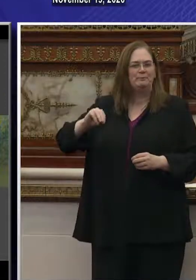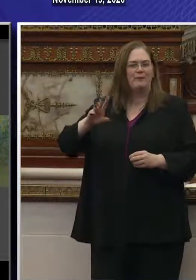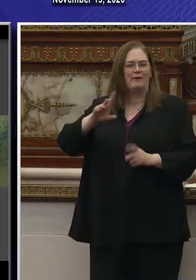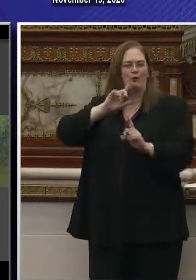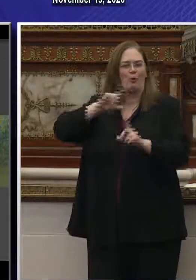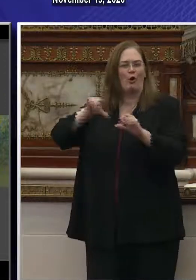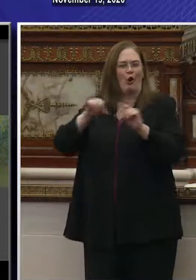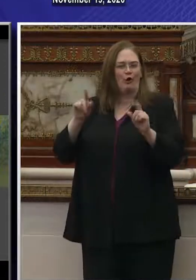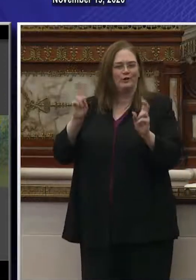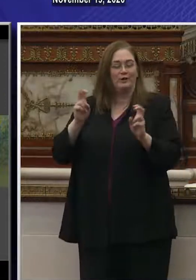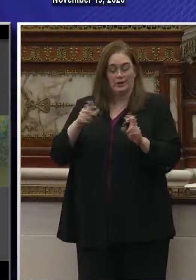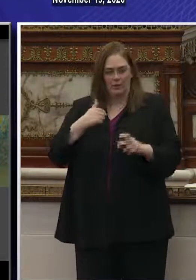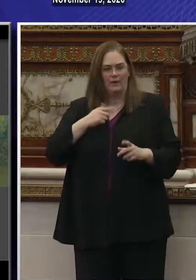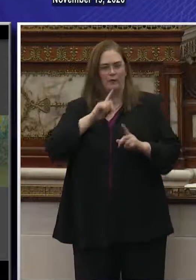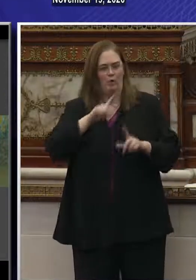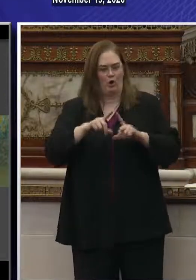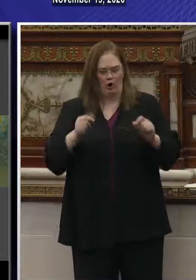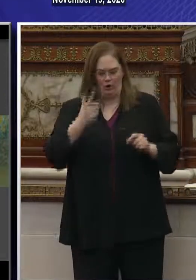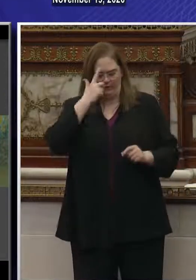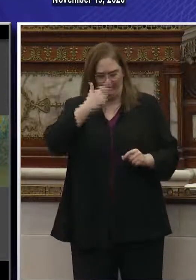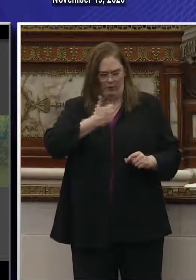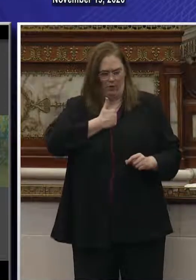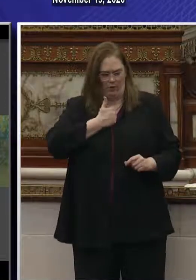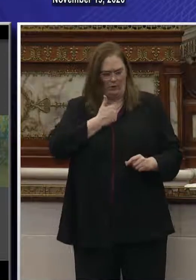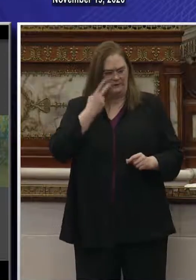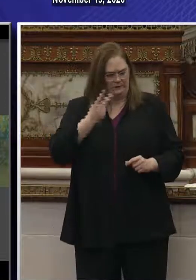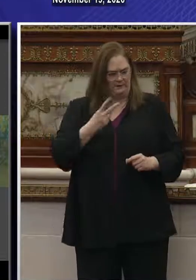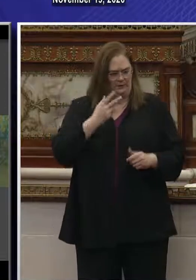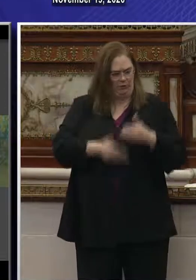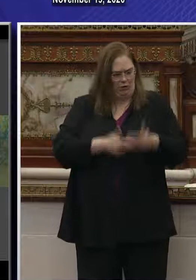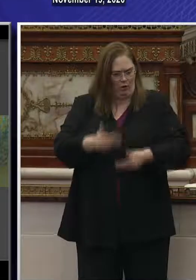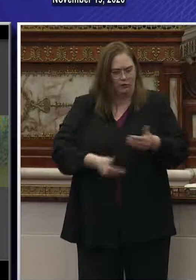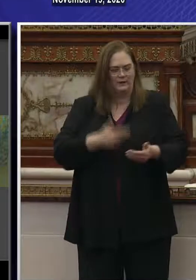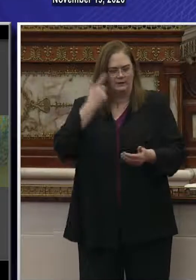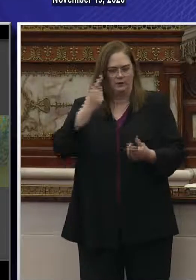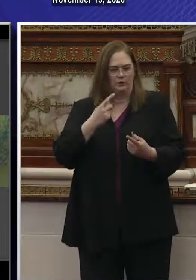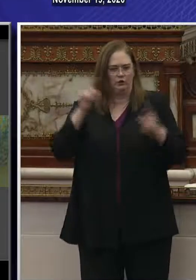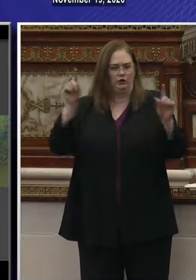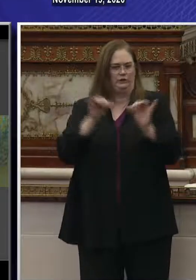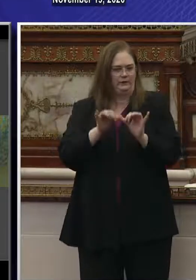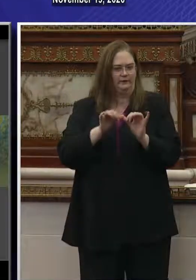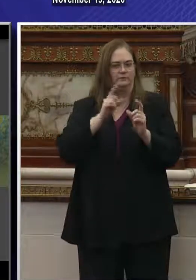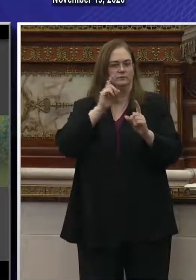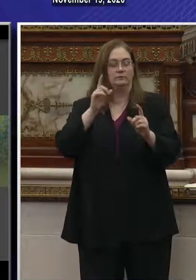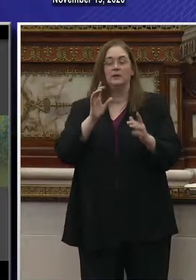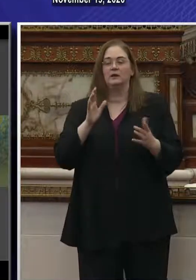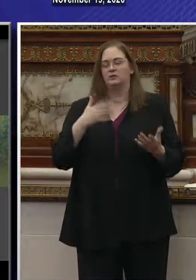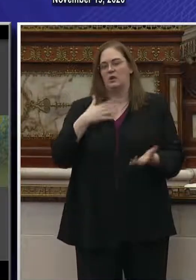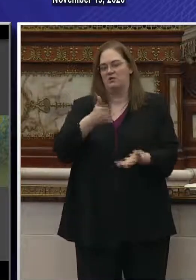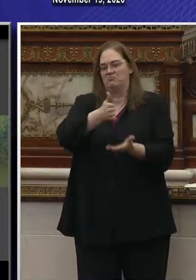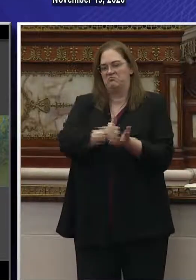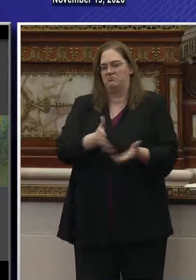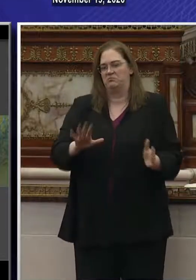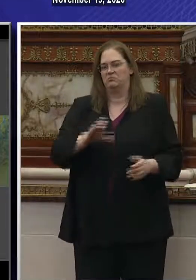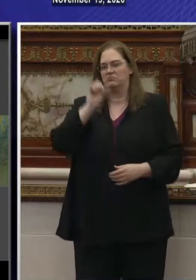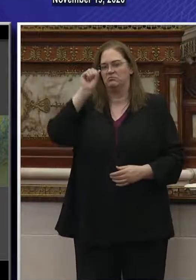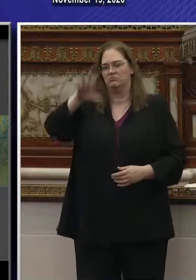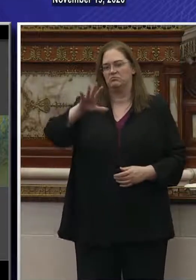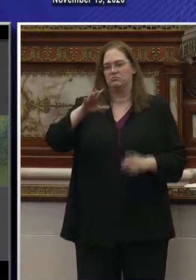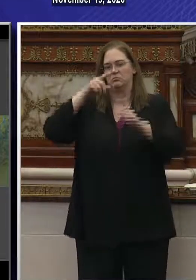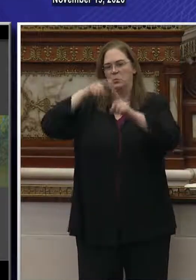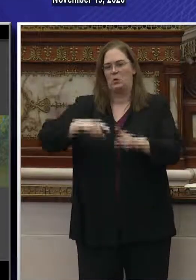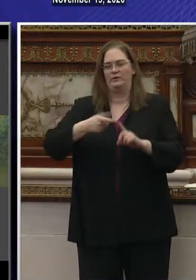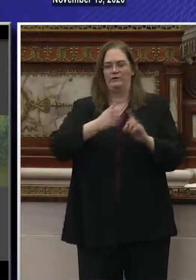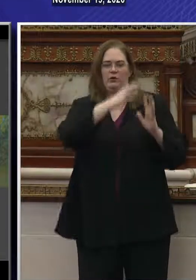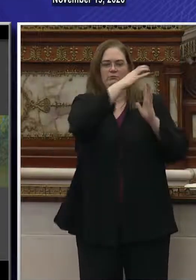to have a report card for our own progress, so we know we can achieve metrics. And so I think I'll stop there. Those are just some overarching points